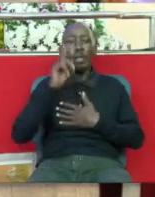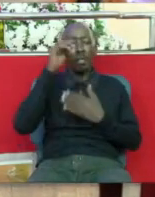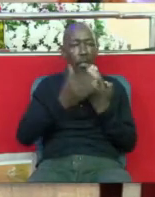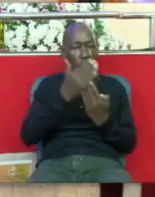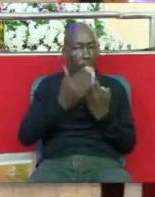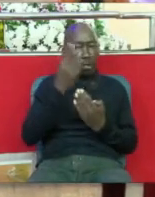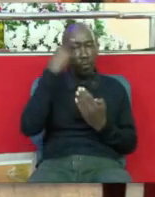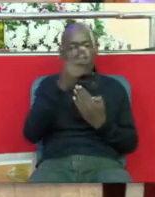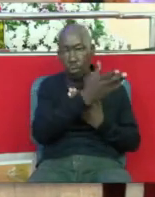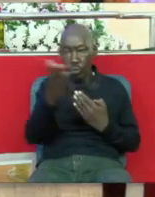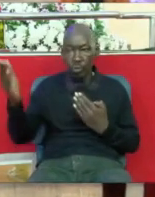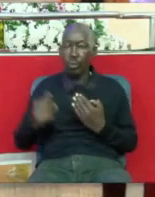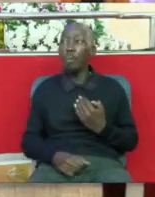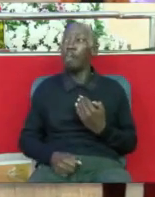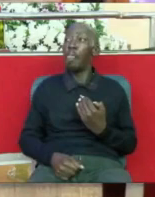you. Anakujali.